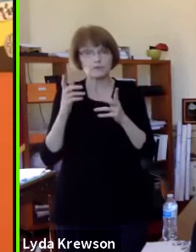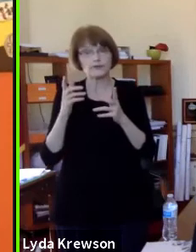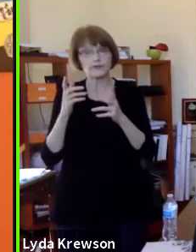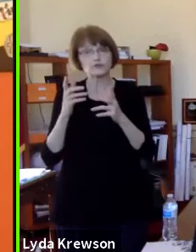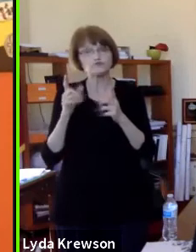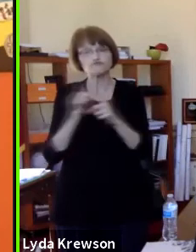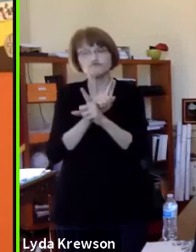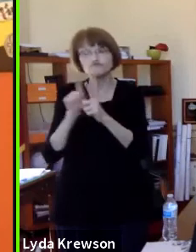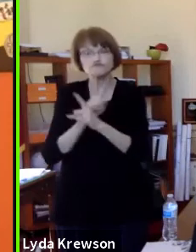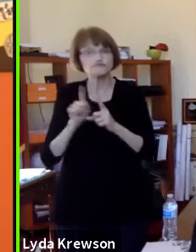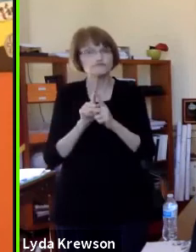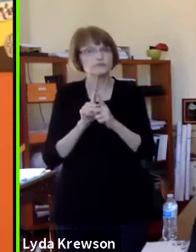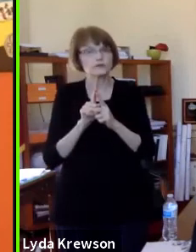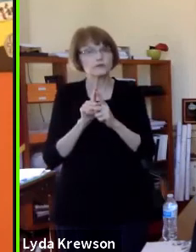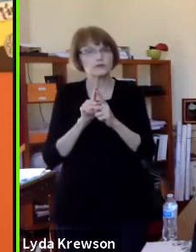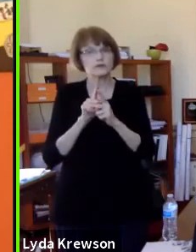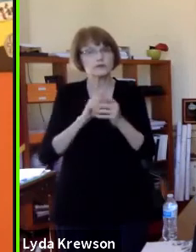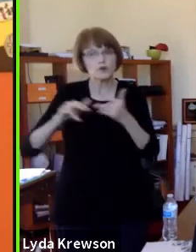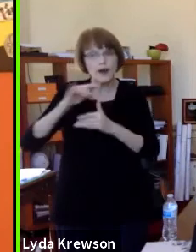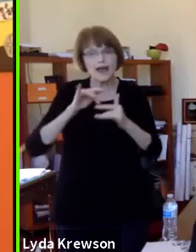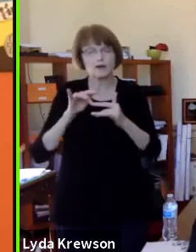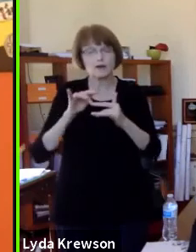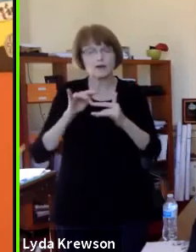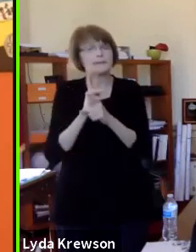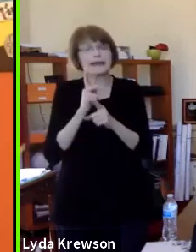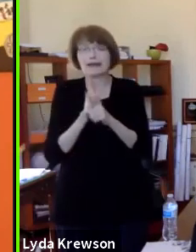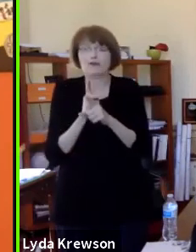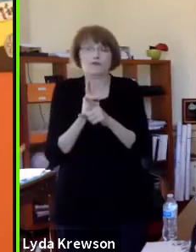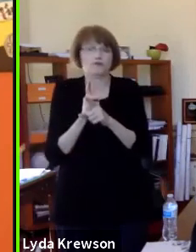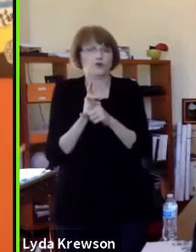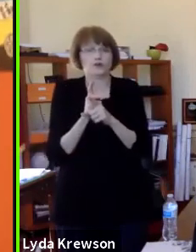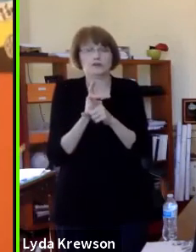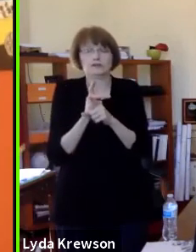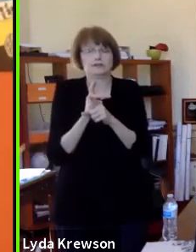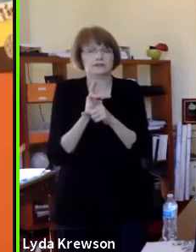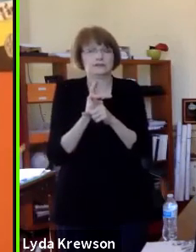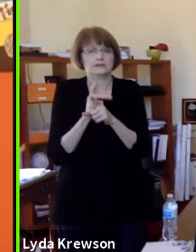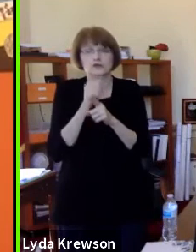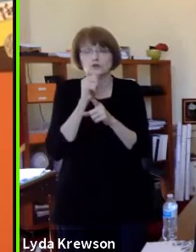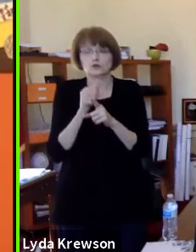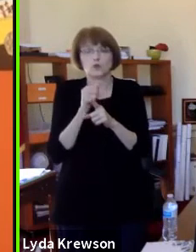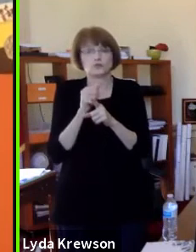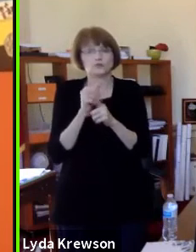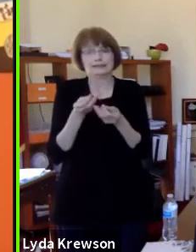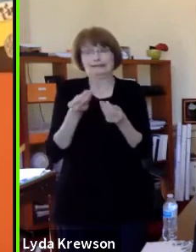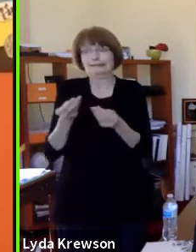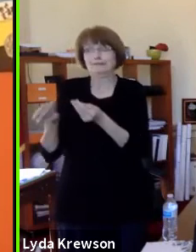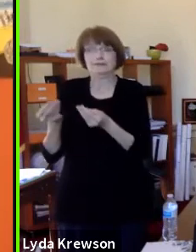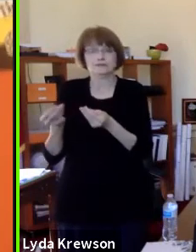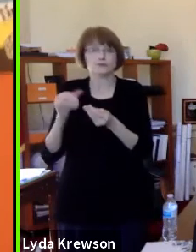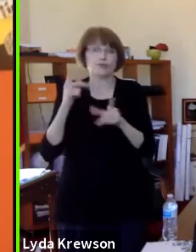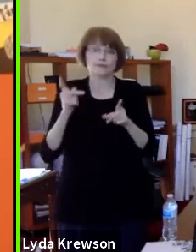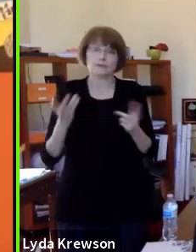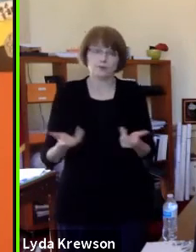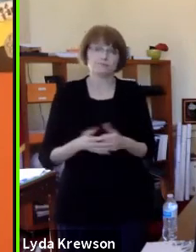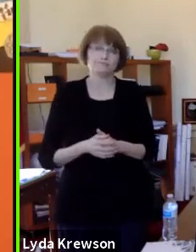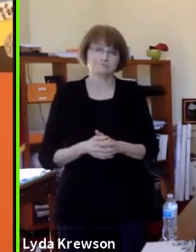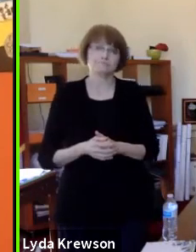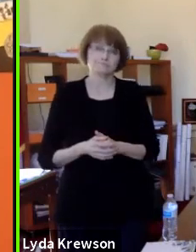around. And so you just want to be careful not to expose anyone else. Okay.